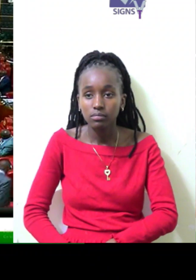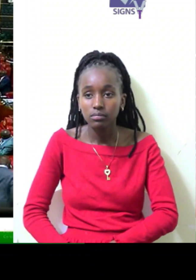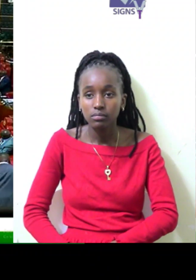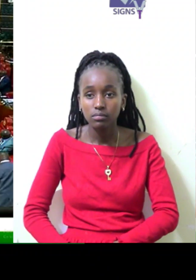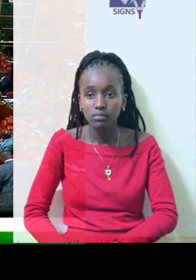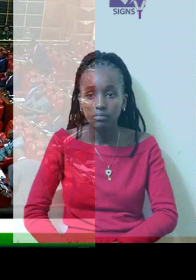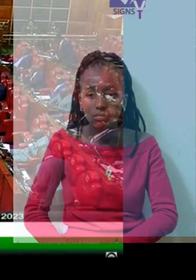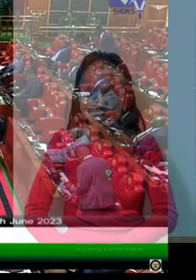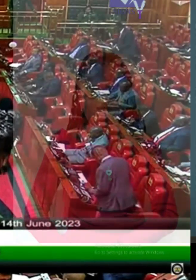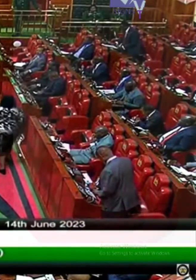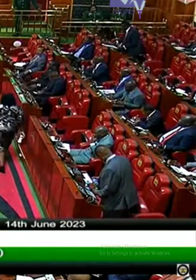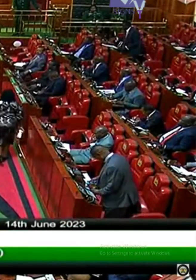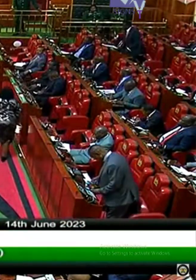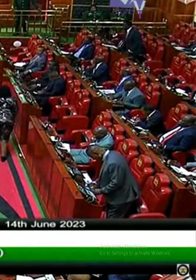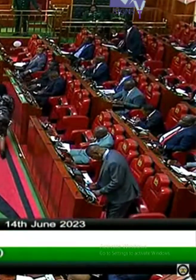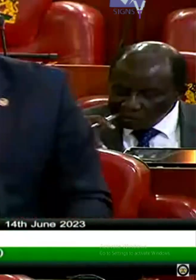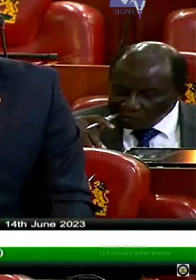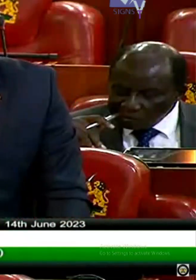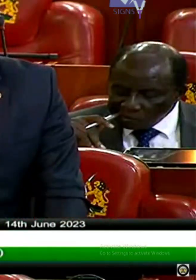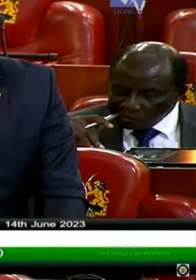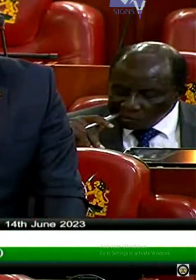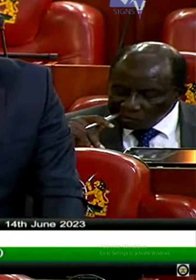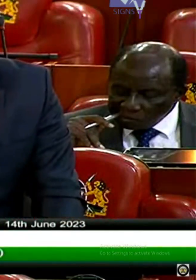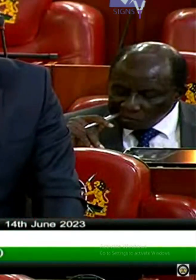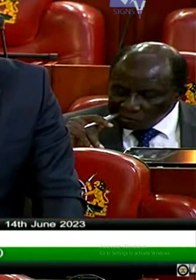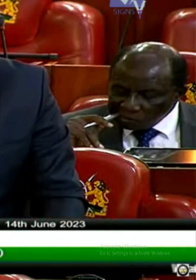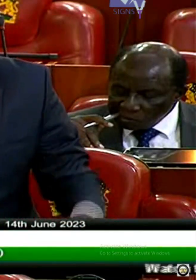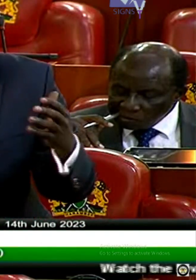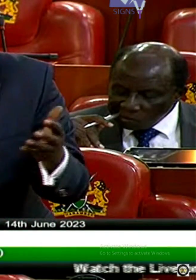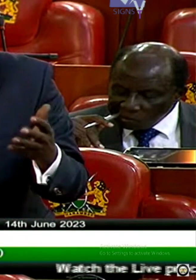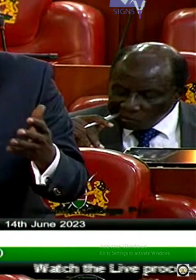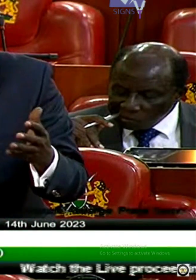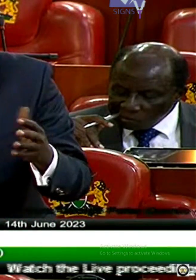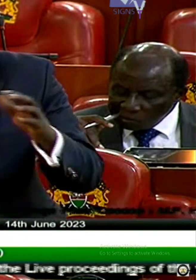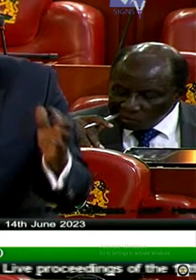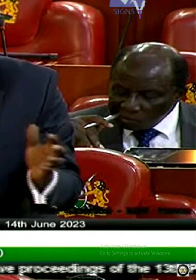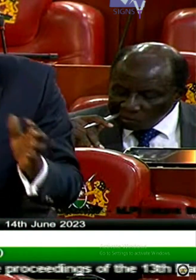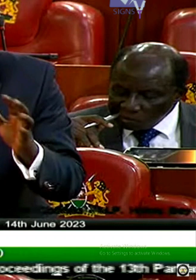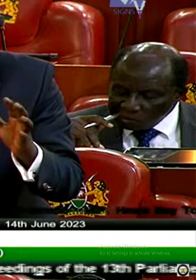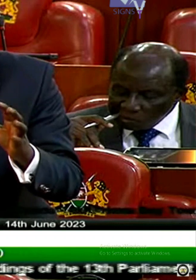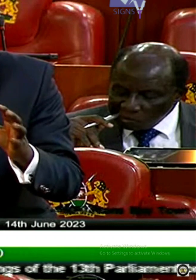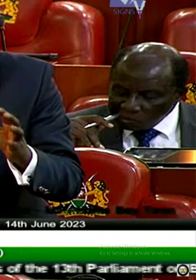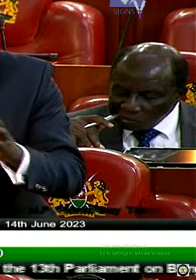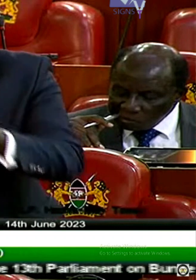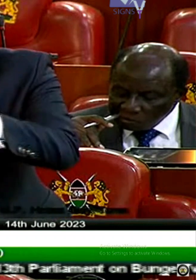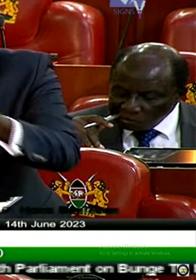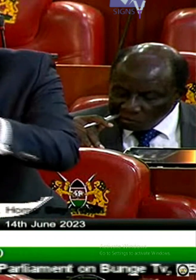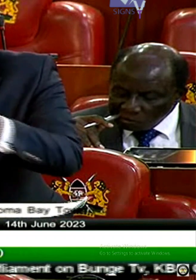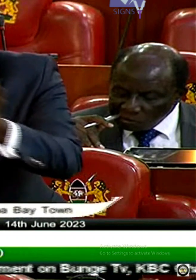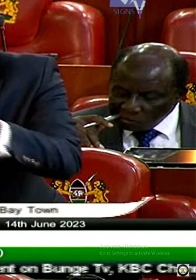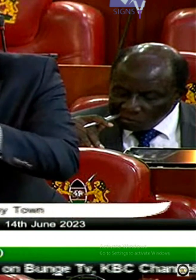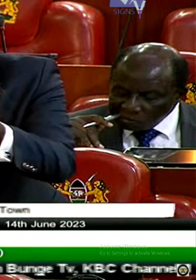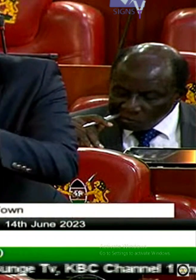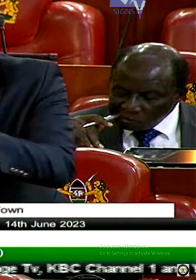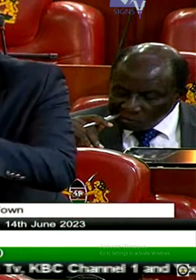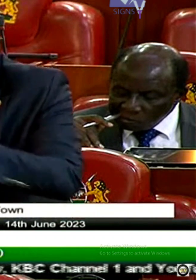Thank you, Honorable Speaker. Finish your point. Yes, Honorable Speaker, I would request that you look at that. If we are not having some fat cows to be,